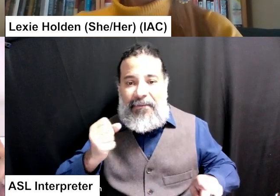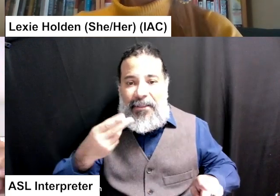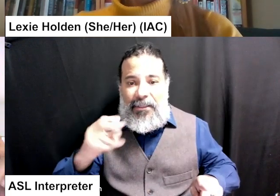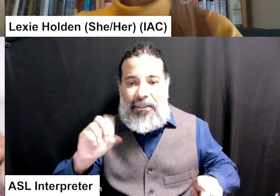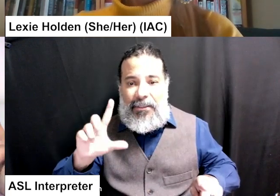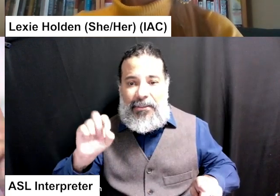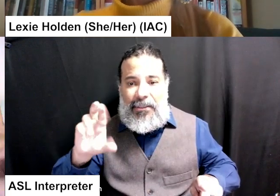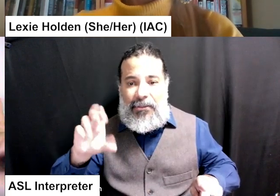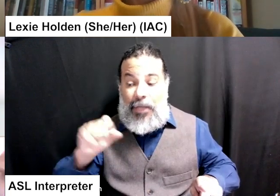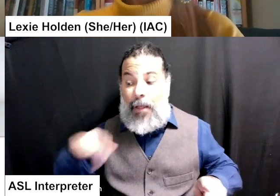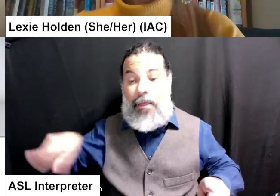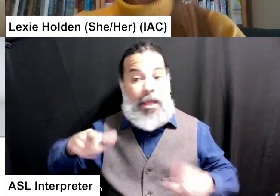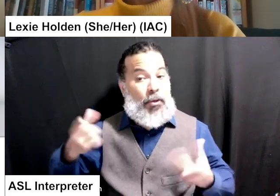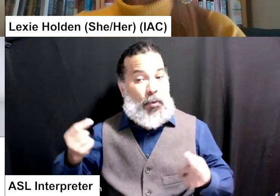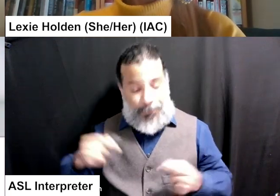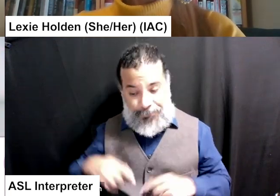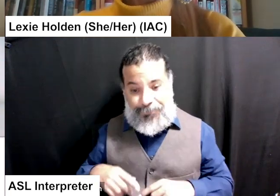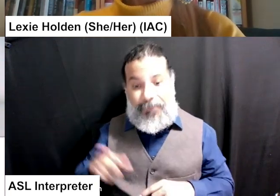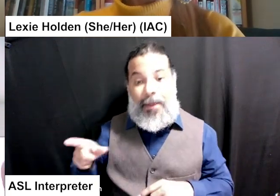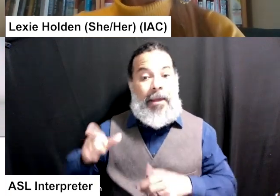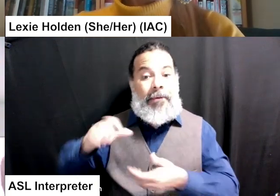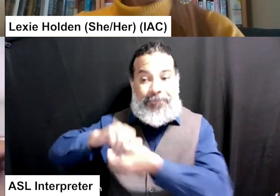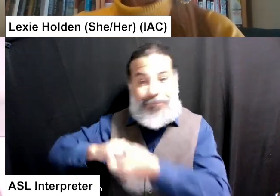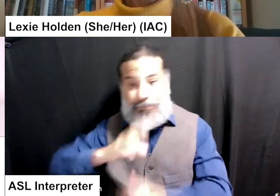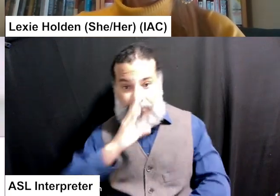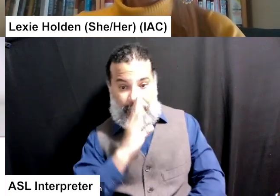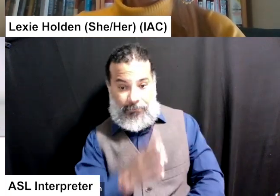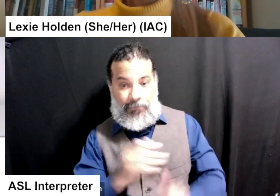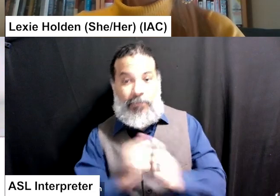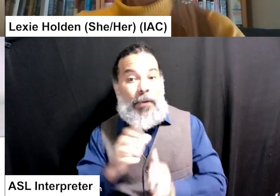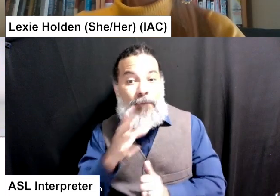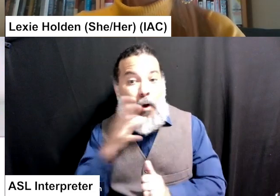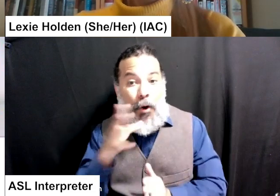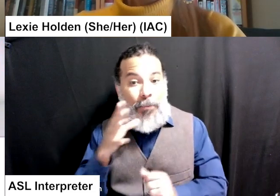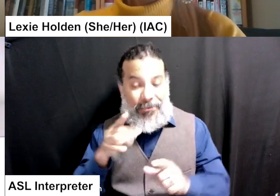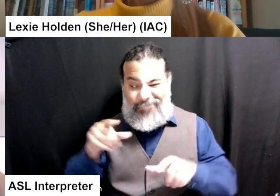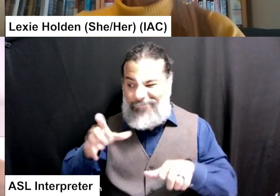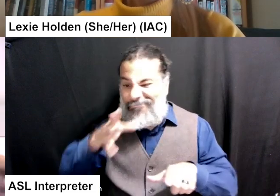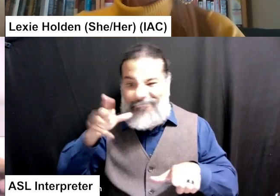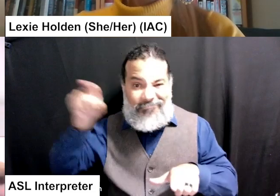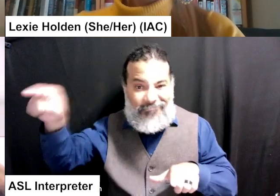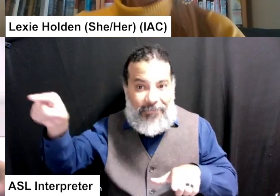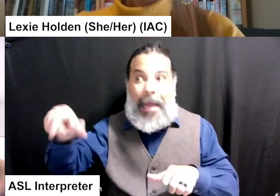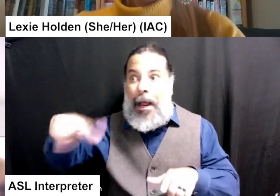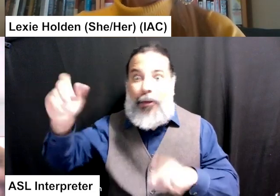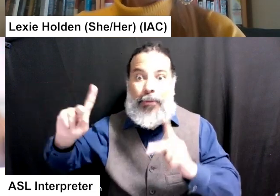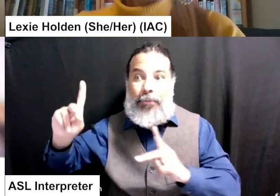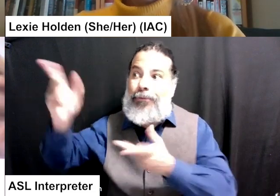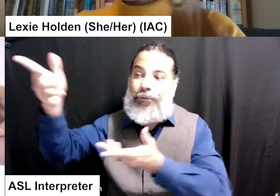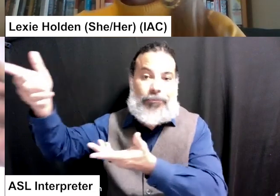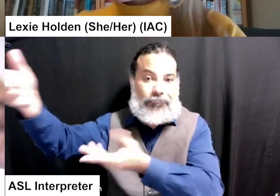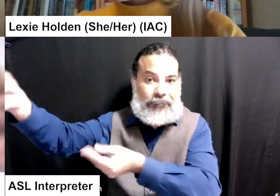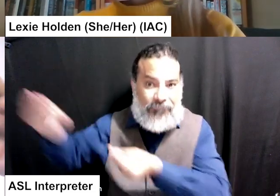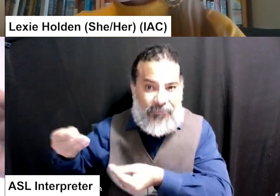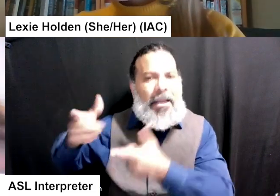they were doing is that they partner directly with farms and other folks distributing the